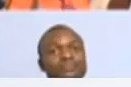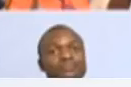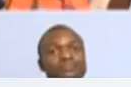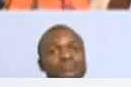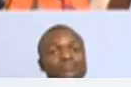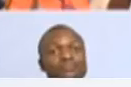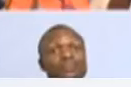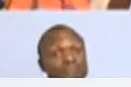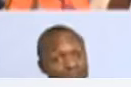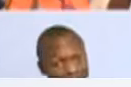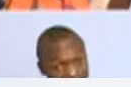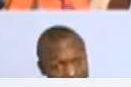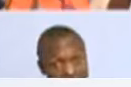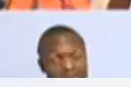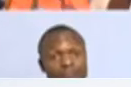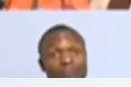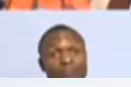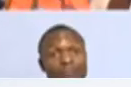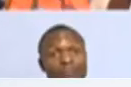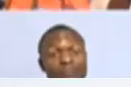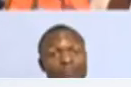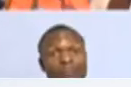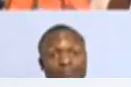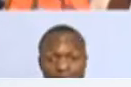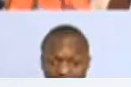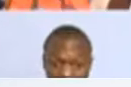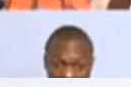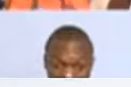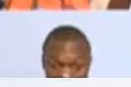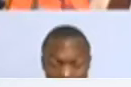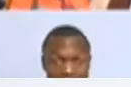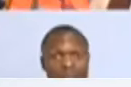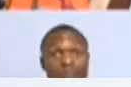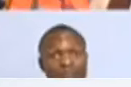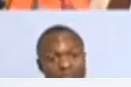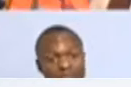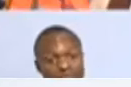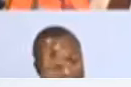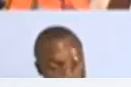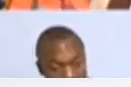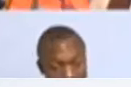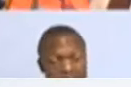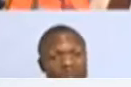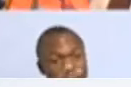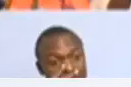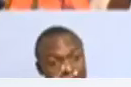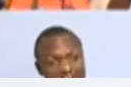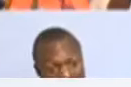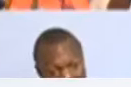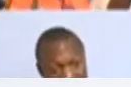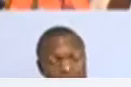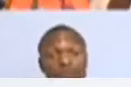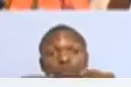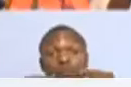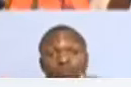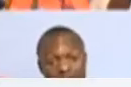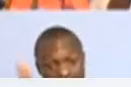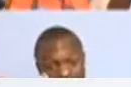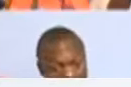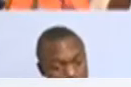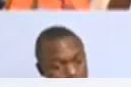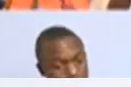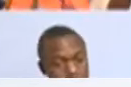Let me just reinforce the issue of rights and obligations. We have seen social media is being used to damage